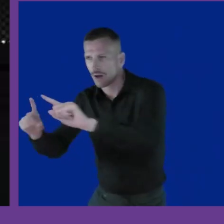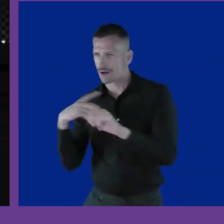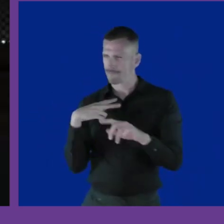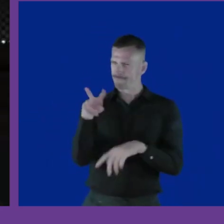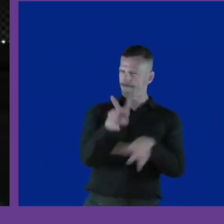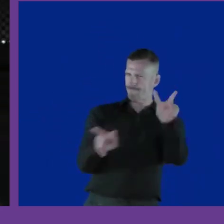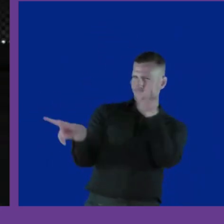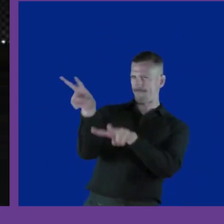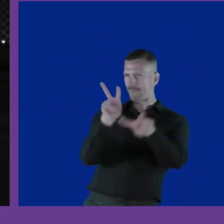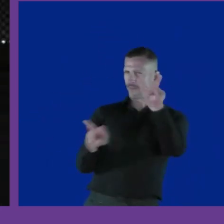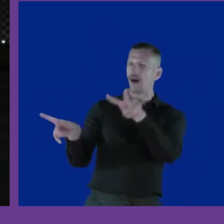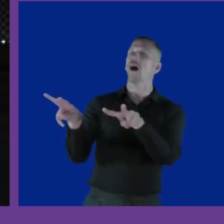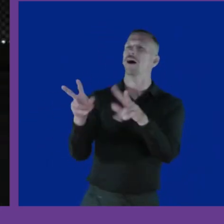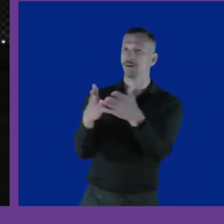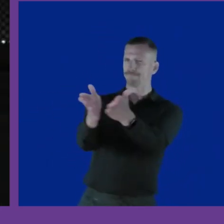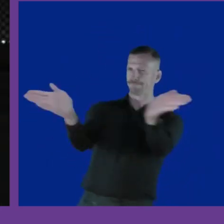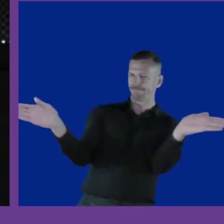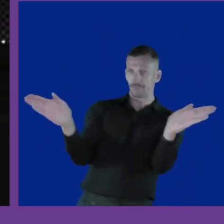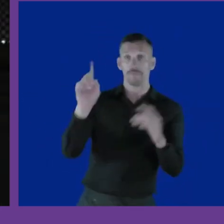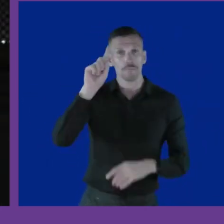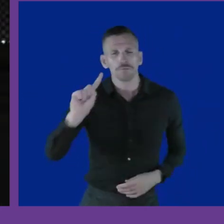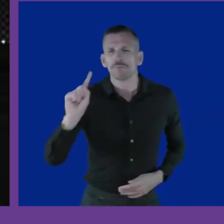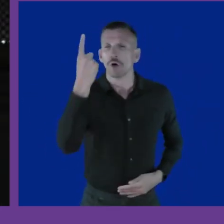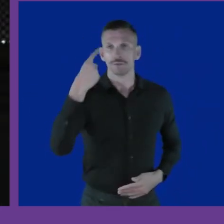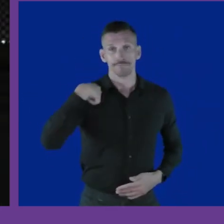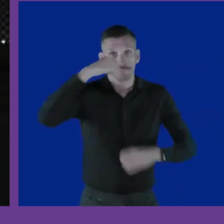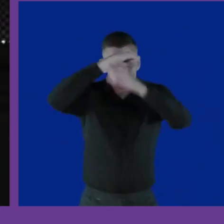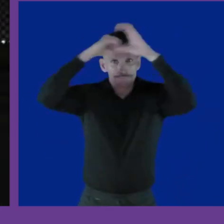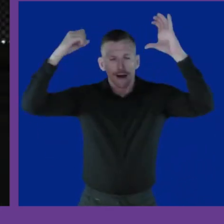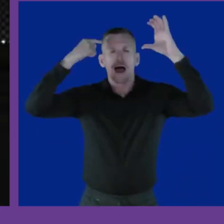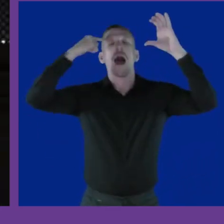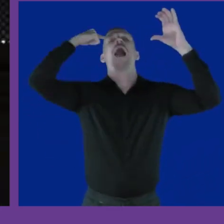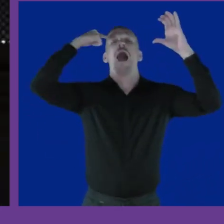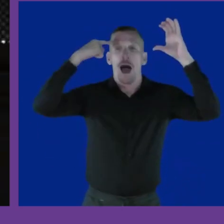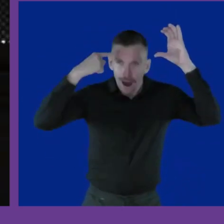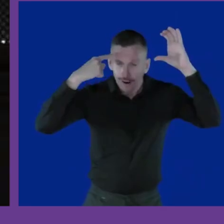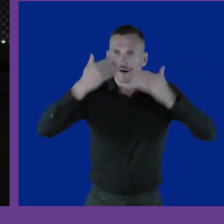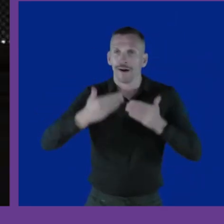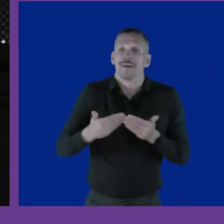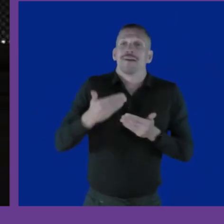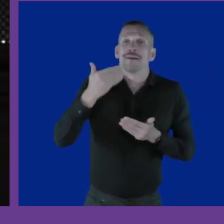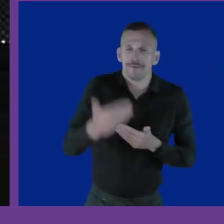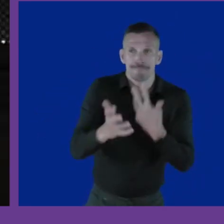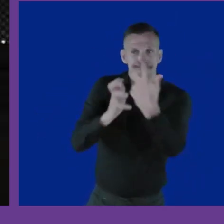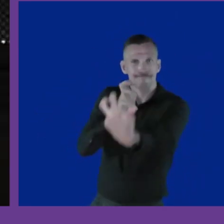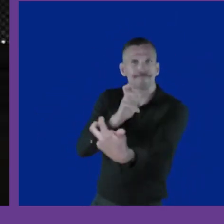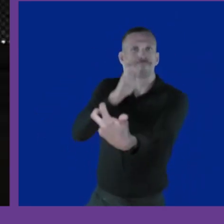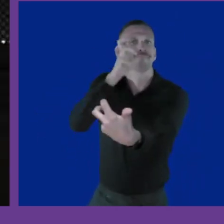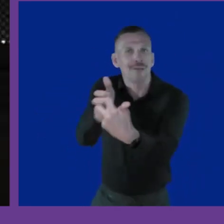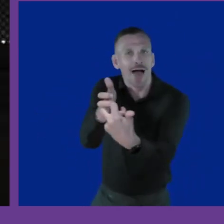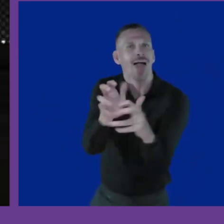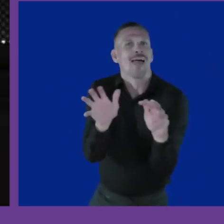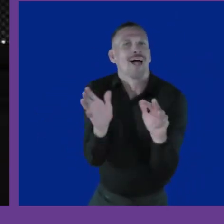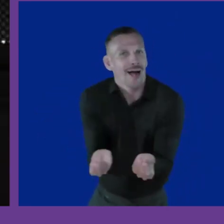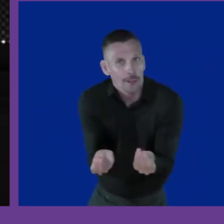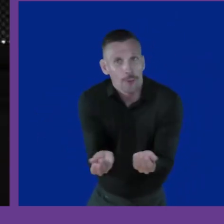in this context, it's extremely important to think about flexibility, to think about adaptability, and that's what